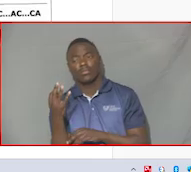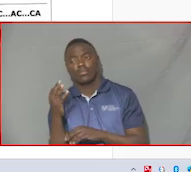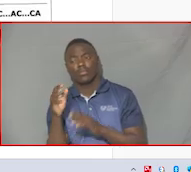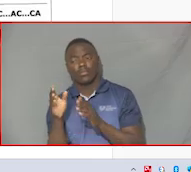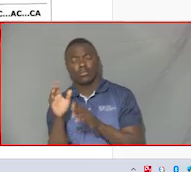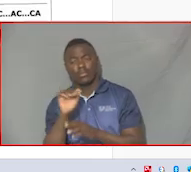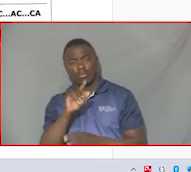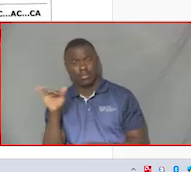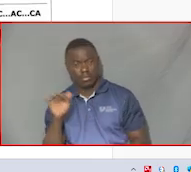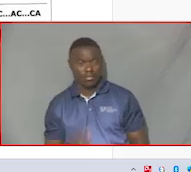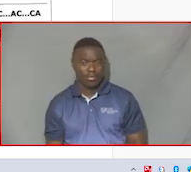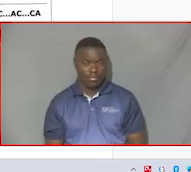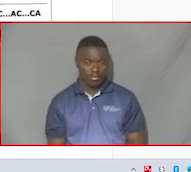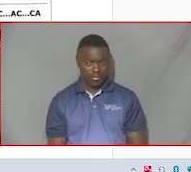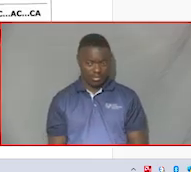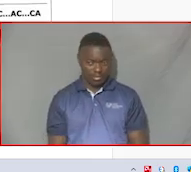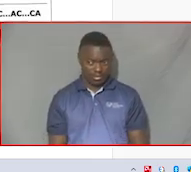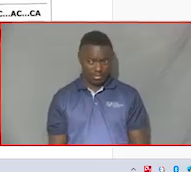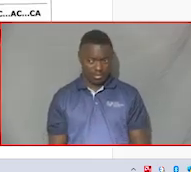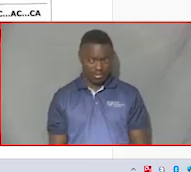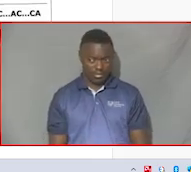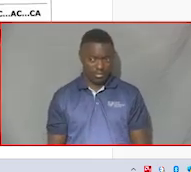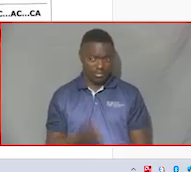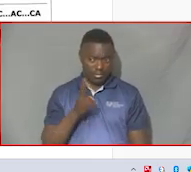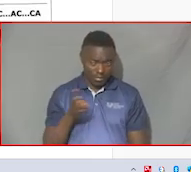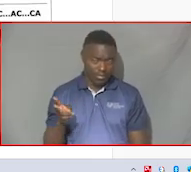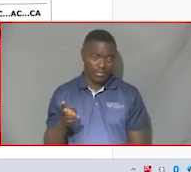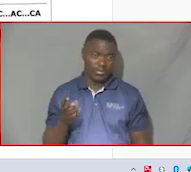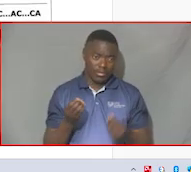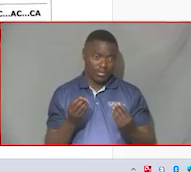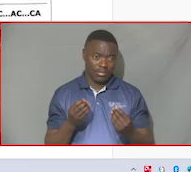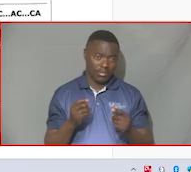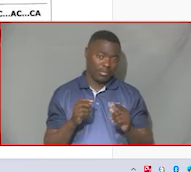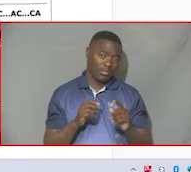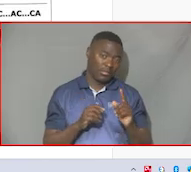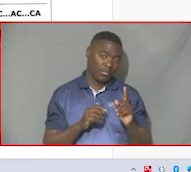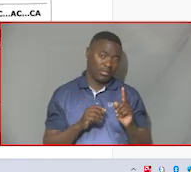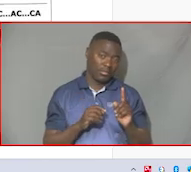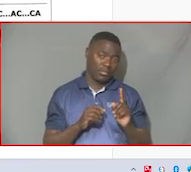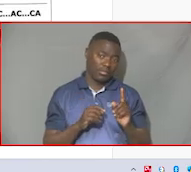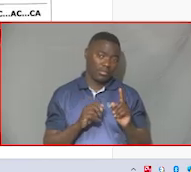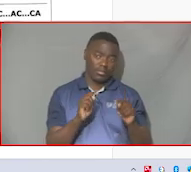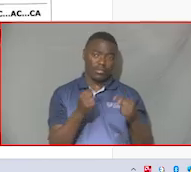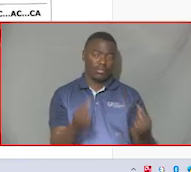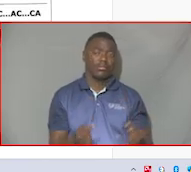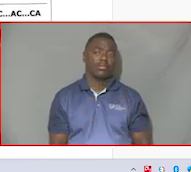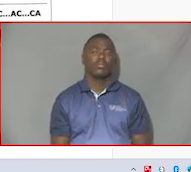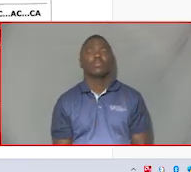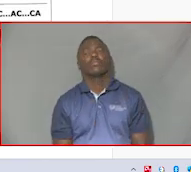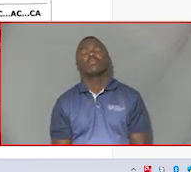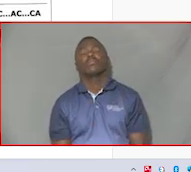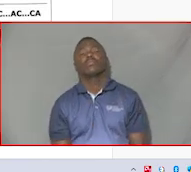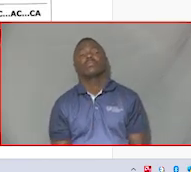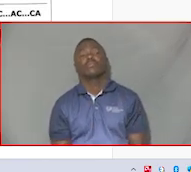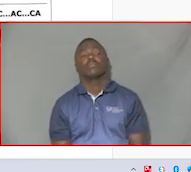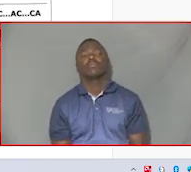numbers, and the letters can repeat, but the numbers may not. Those are the principles. They say, determine